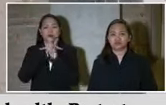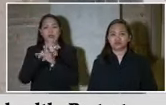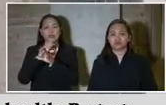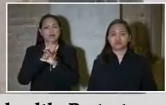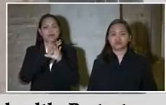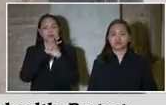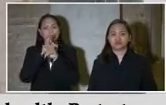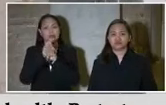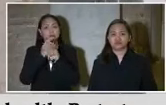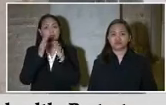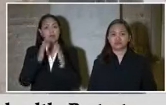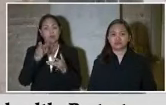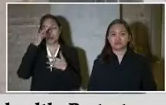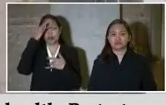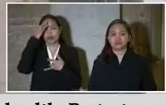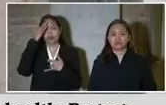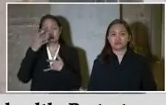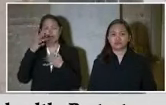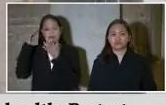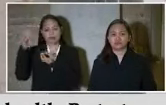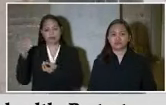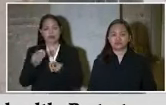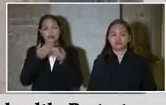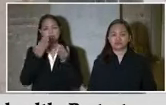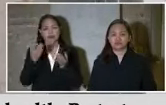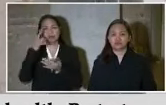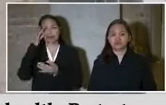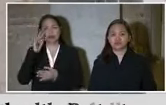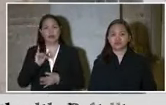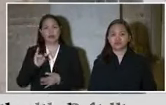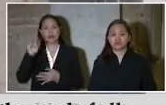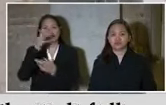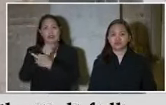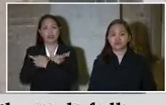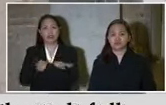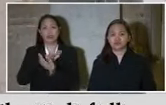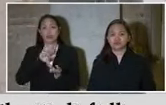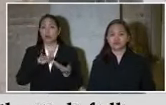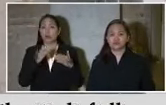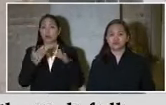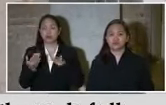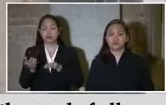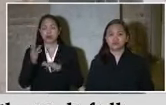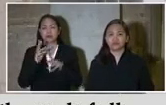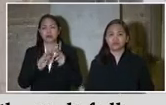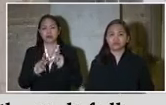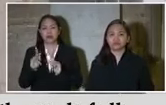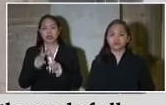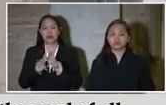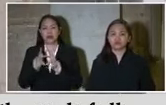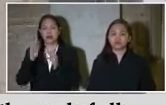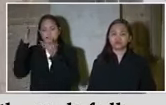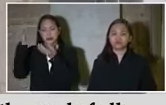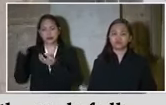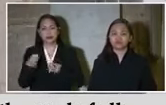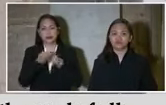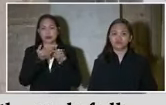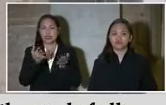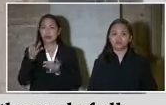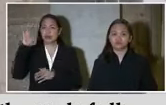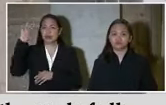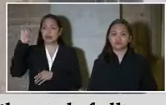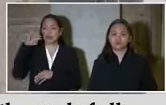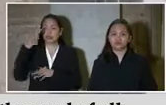care for them. Grant eternal rest to those who have died. Give us the grace in these